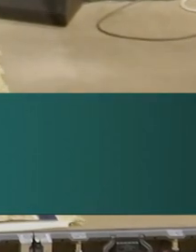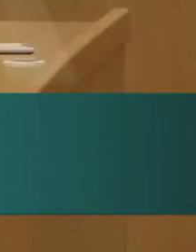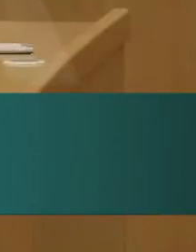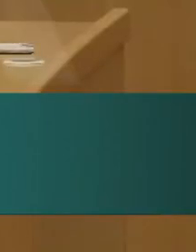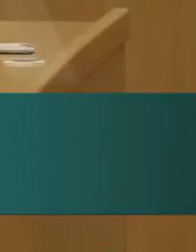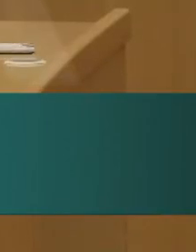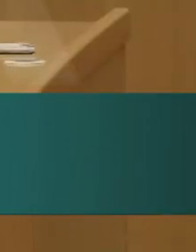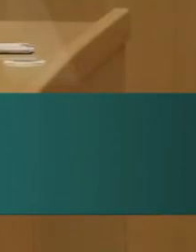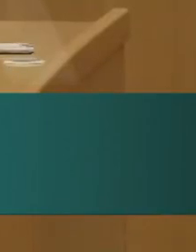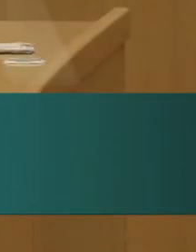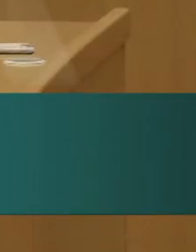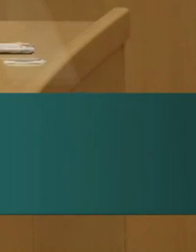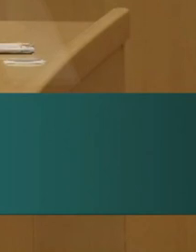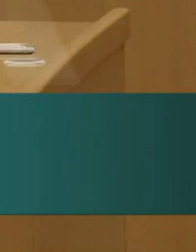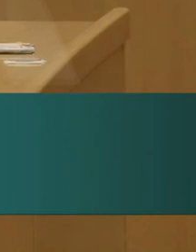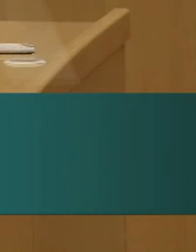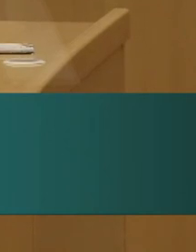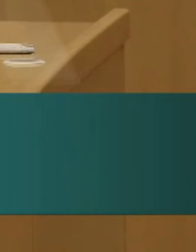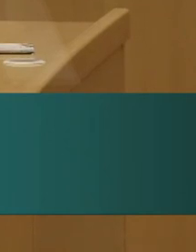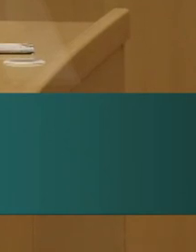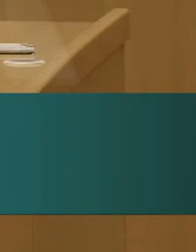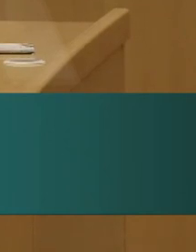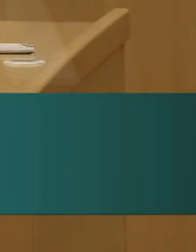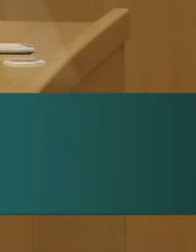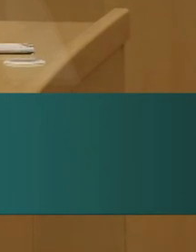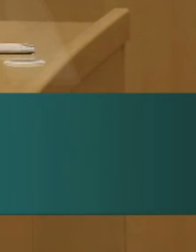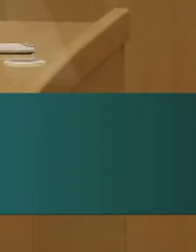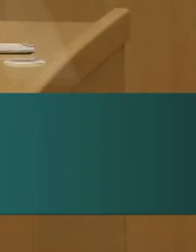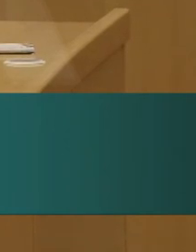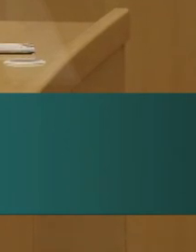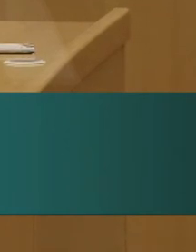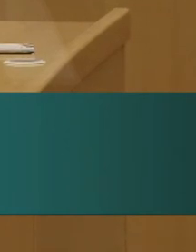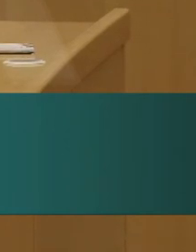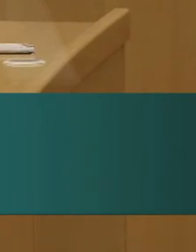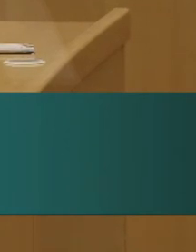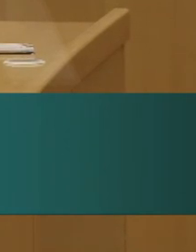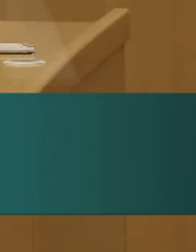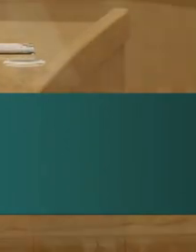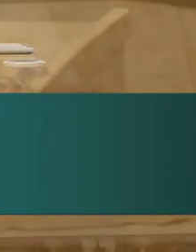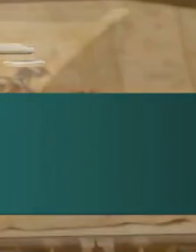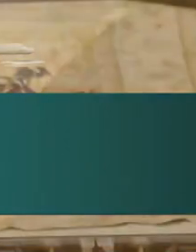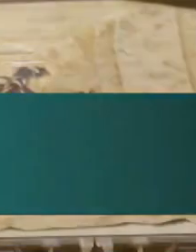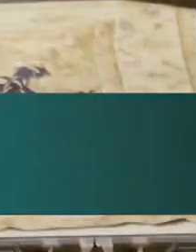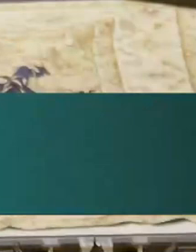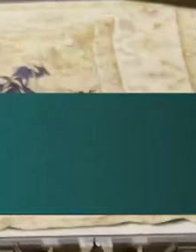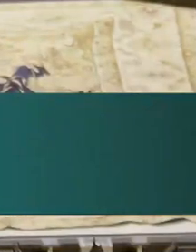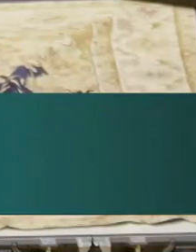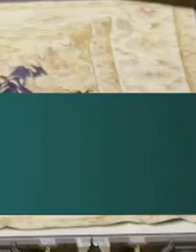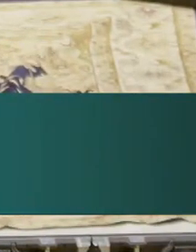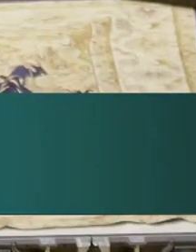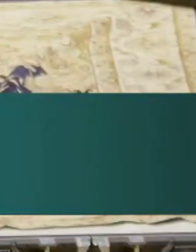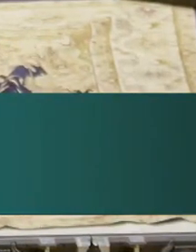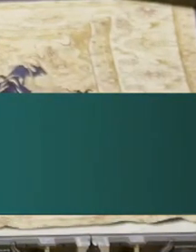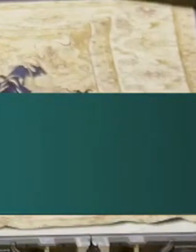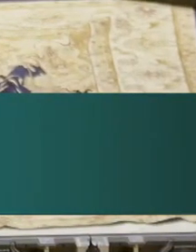to the people you are able to reach with the social media, with television, radio, whatever, your message,